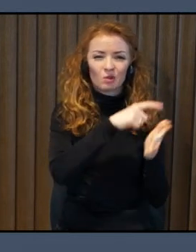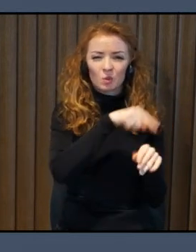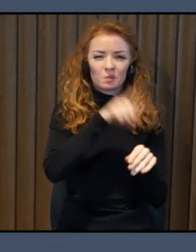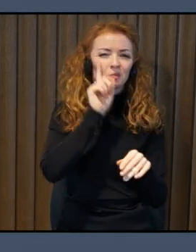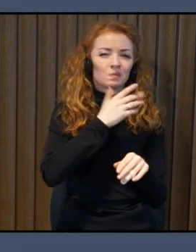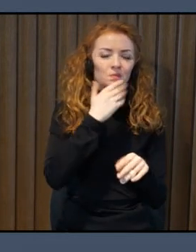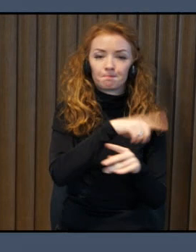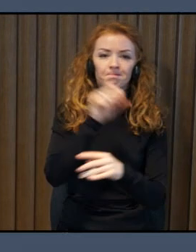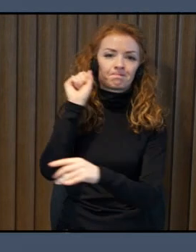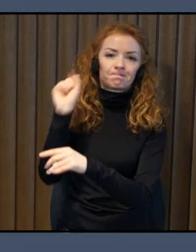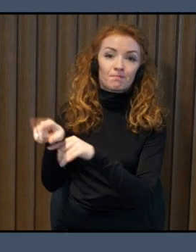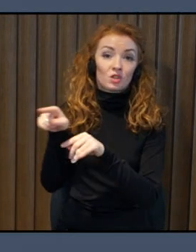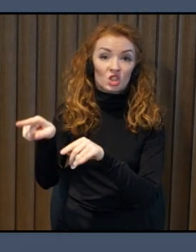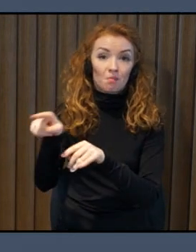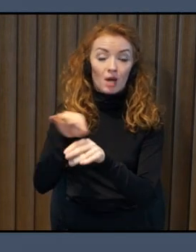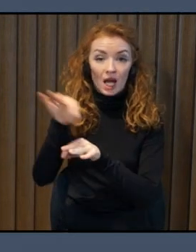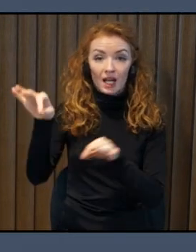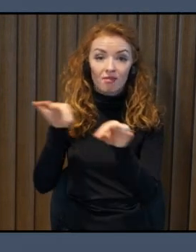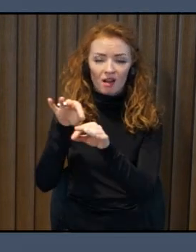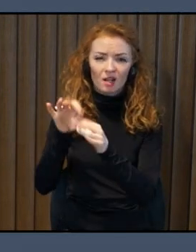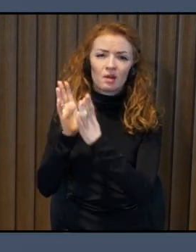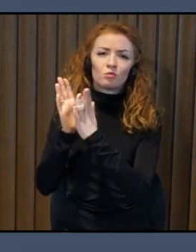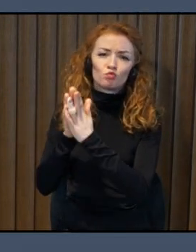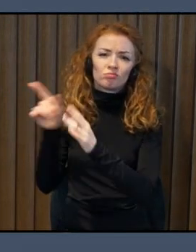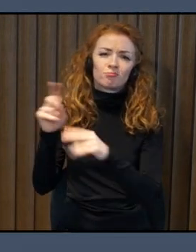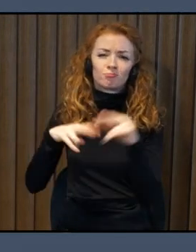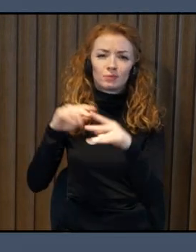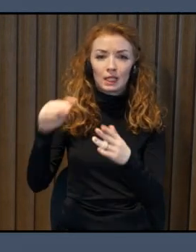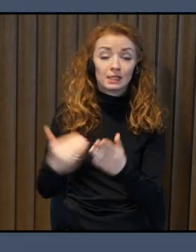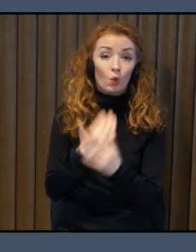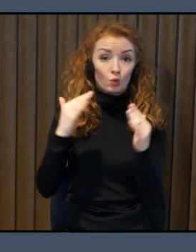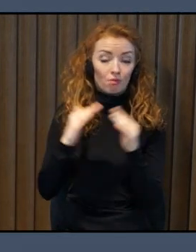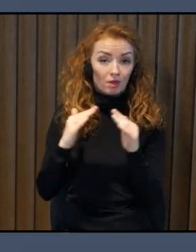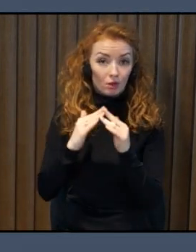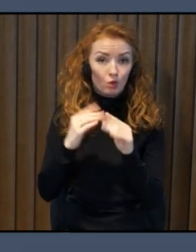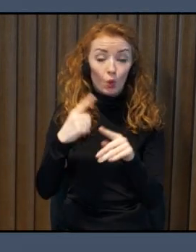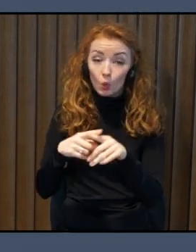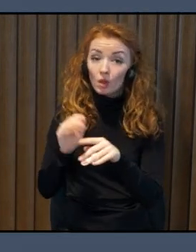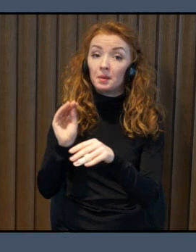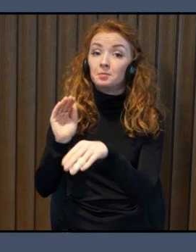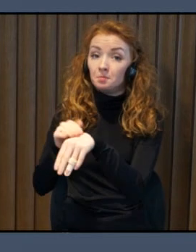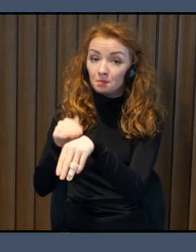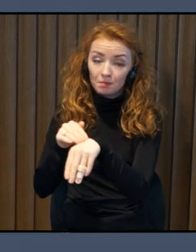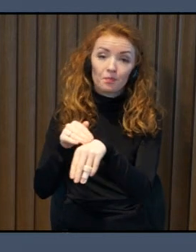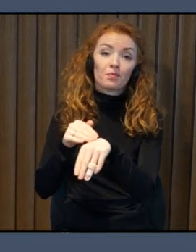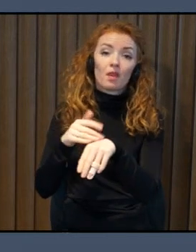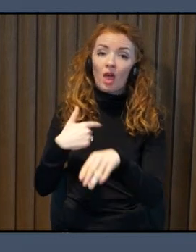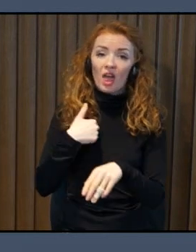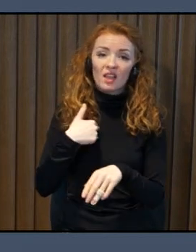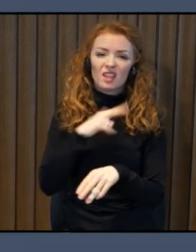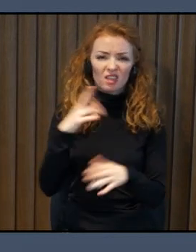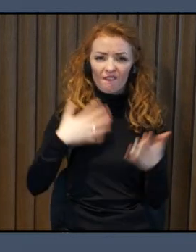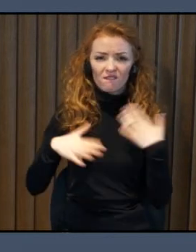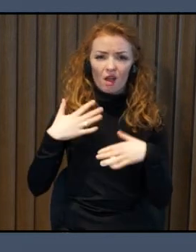feel comfortable in his city apartment, and so he ordered this world-renowned architect